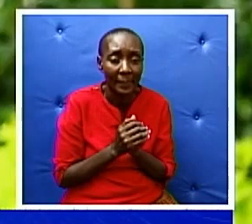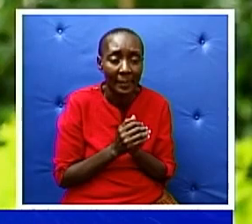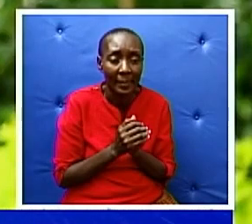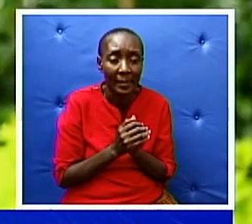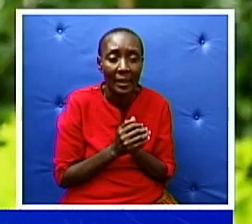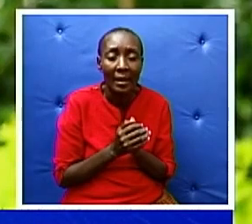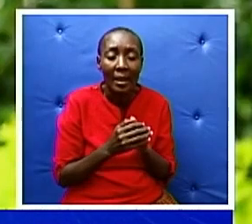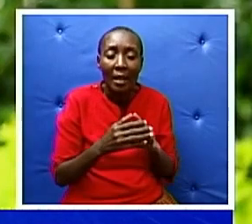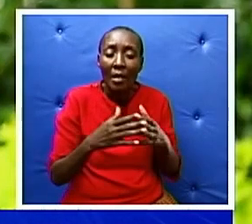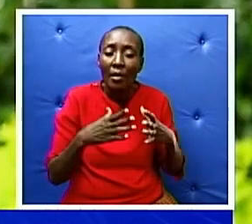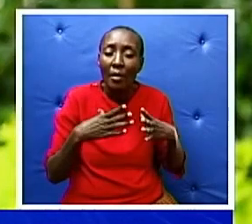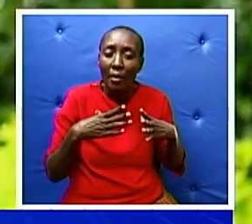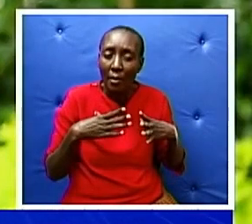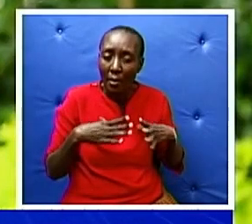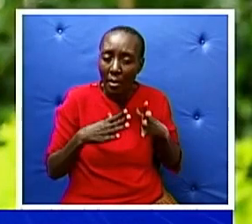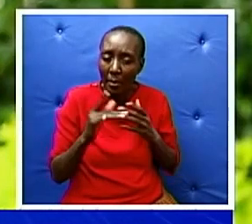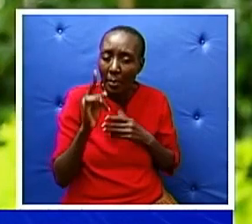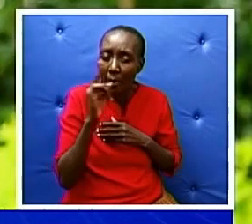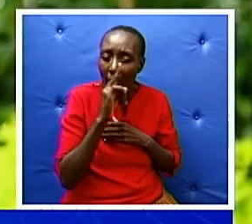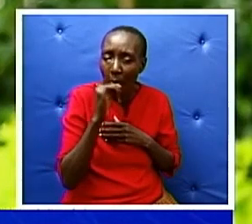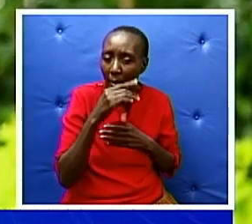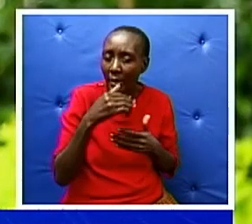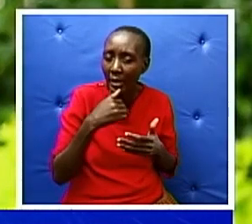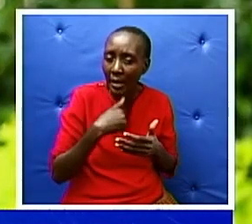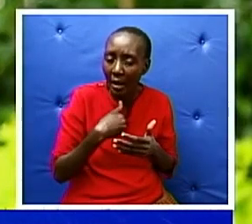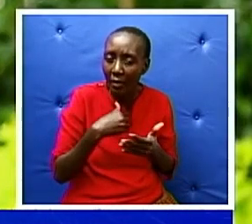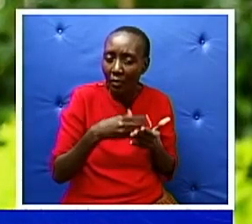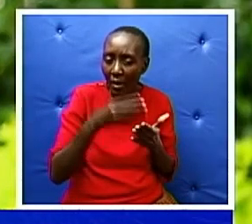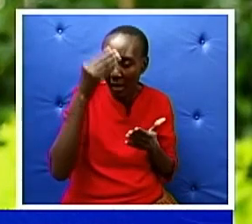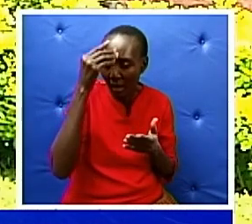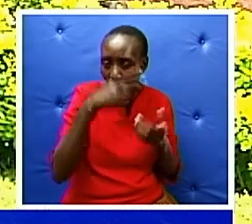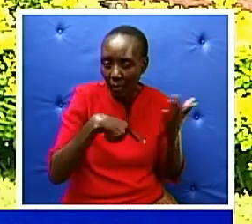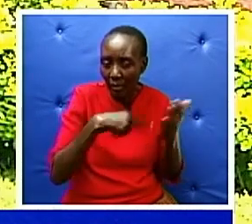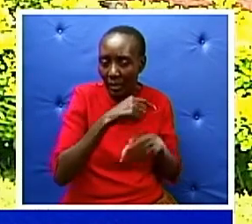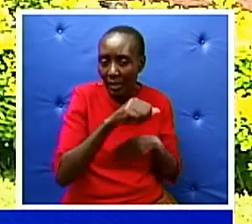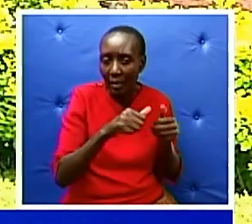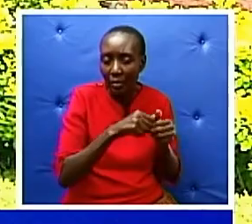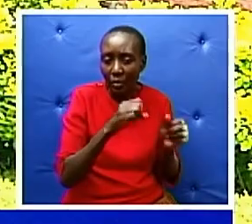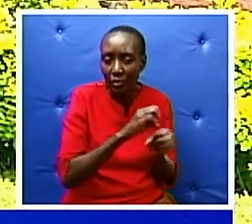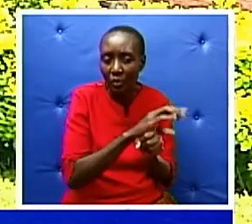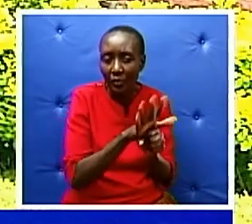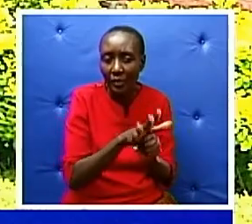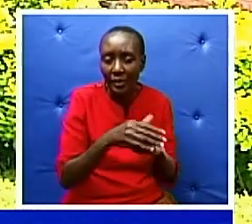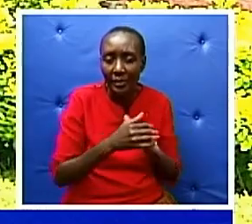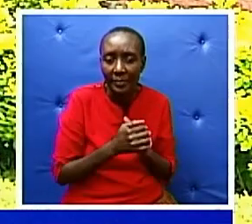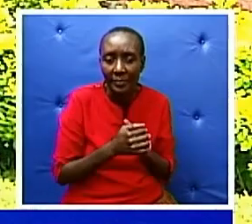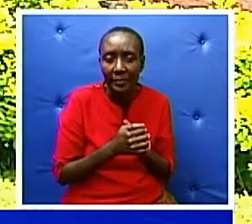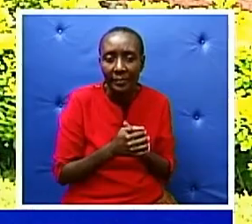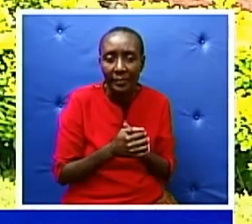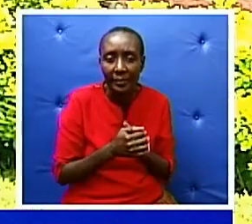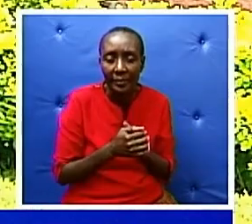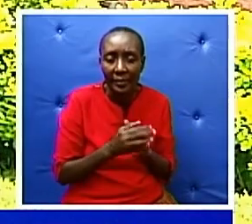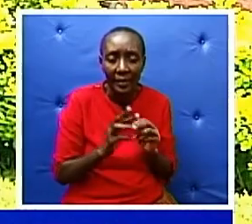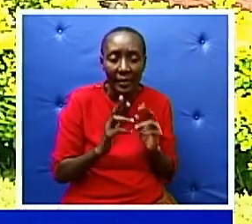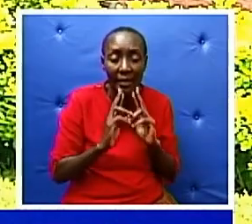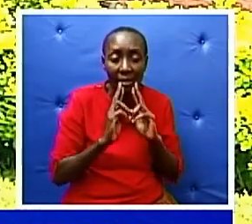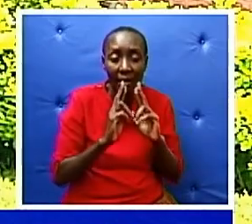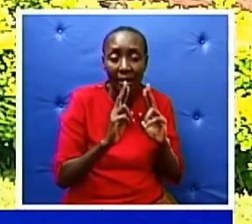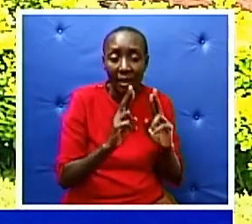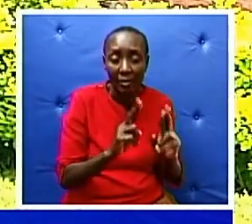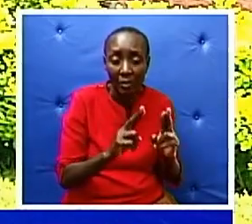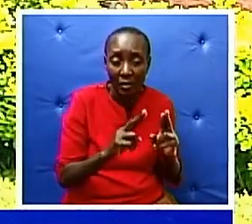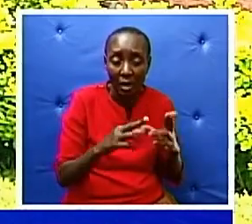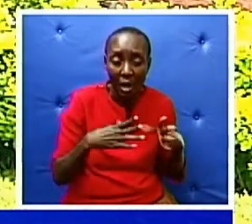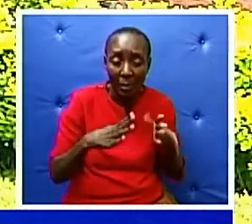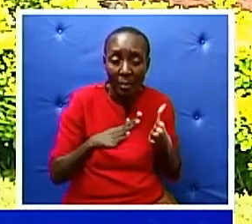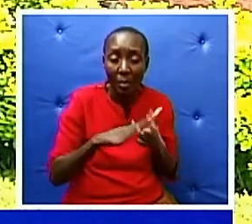vulnerable persons in the society with regards to COVID? They came back with a result of anybody above